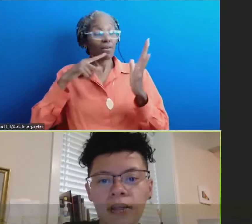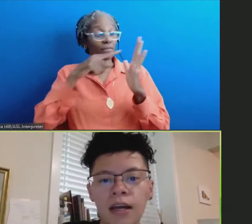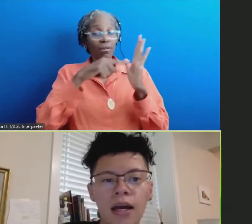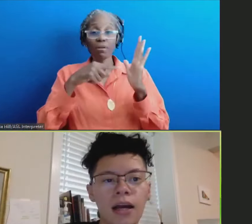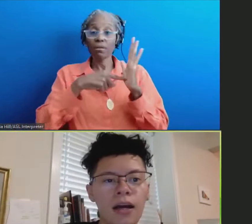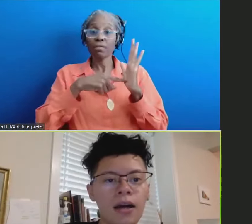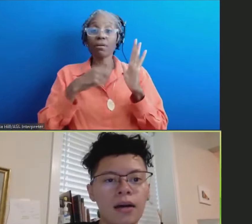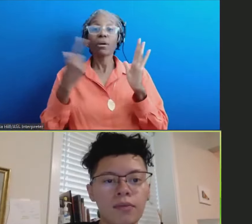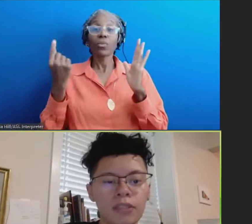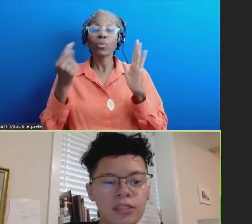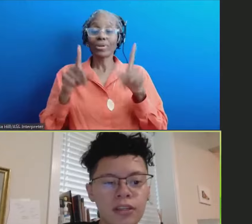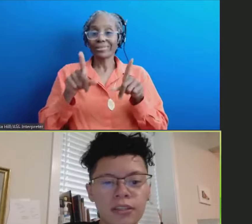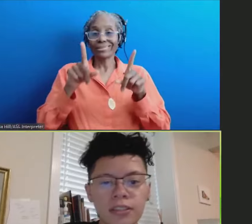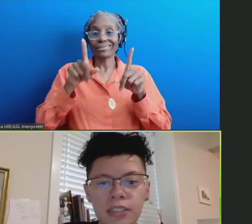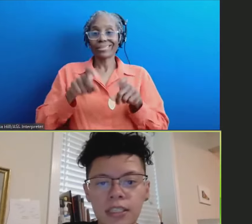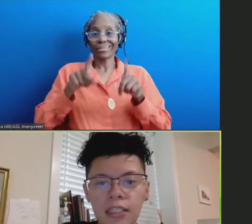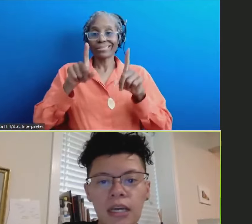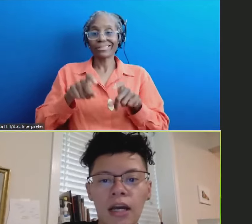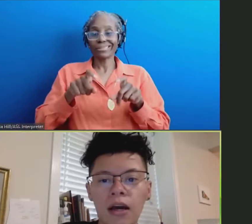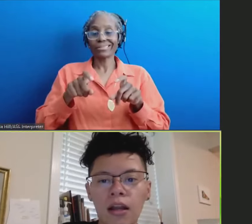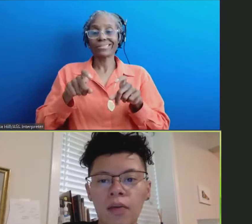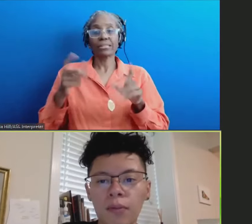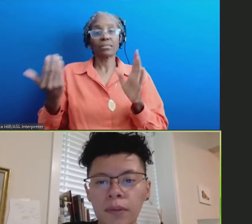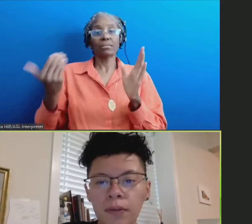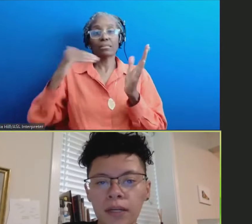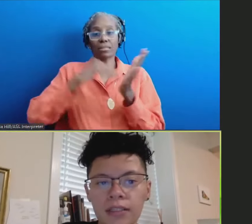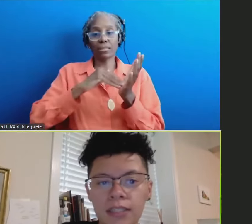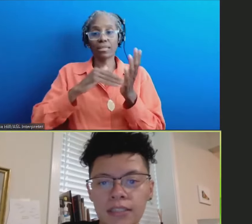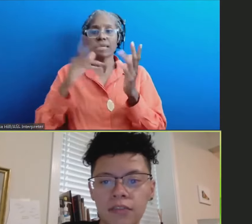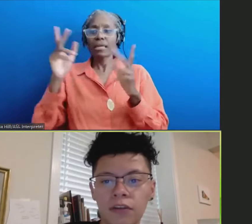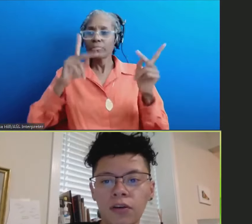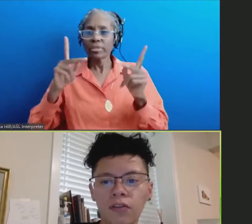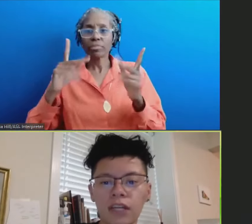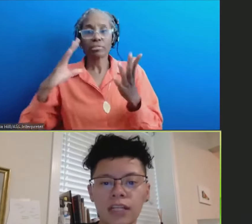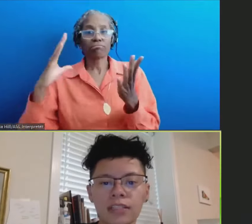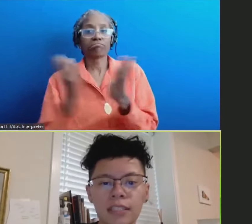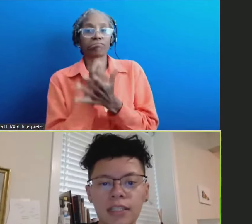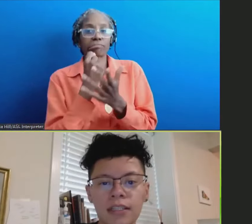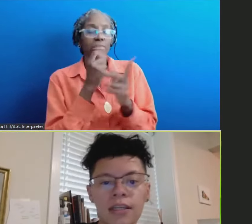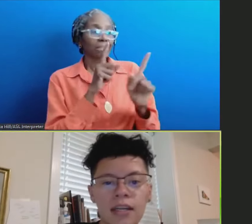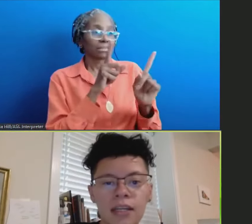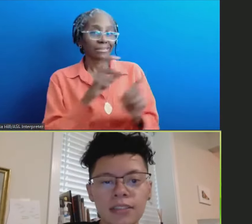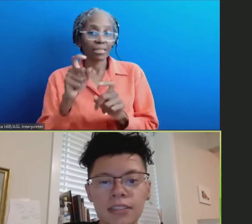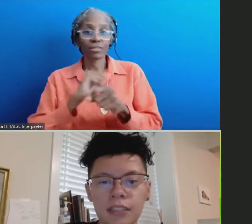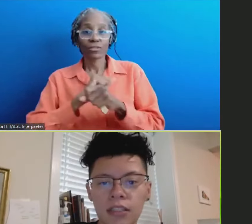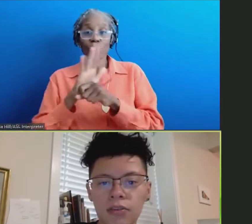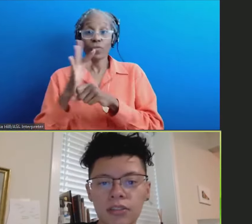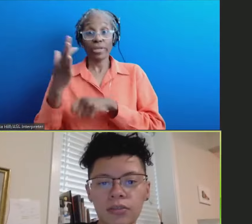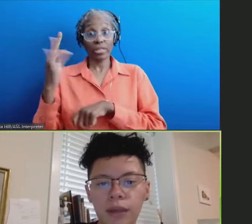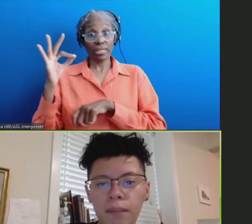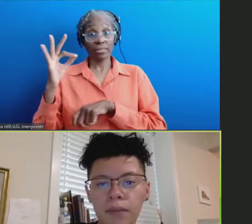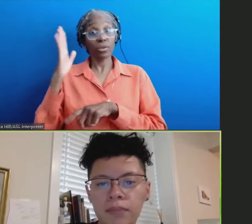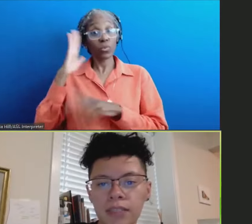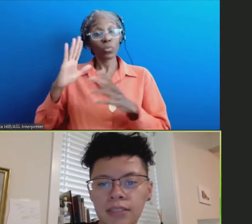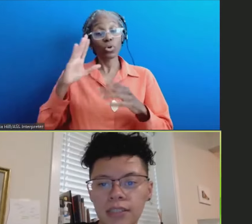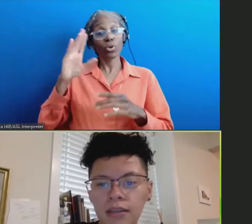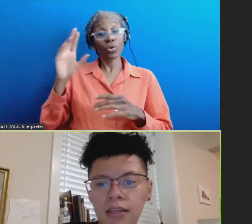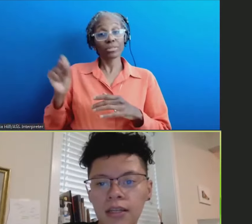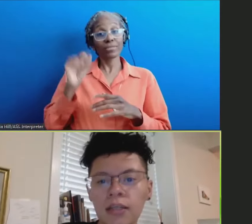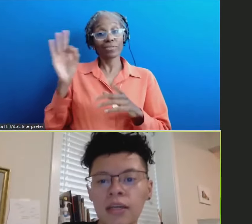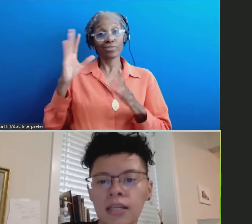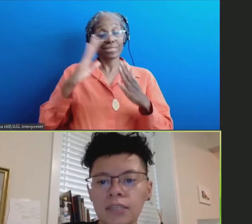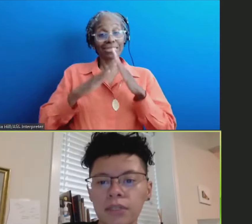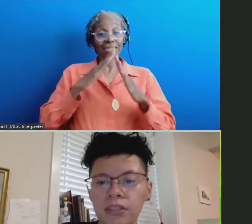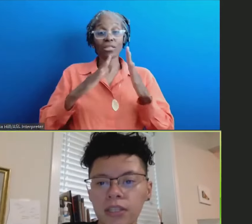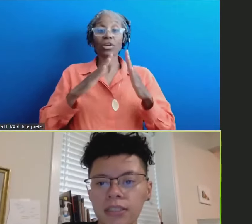testing. We're starting to see a lot more people getting tested for COVID-19. Is the city going to ramp up testing